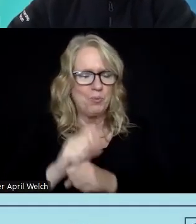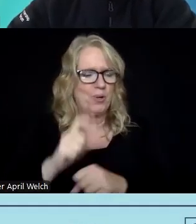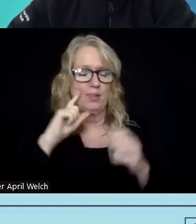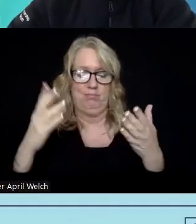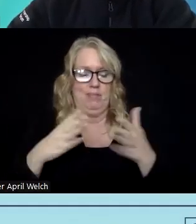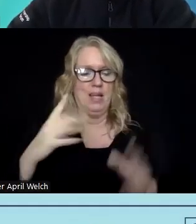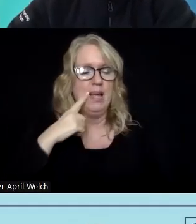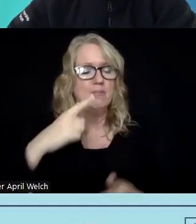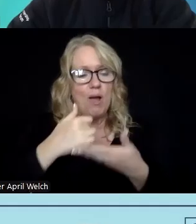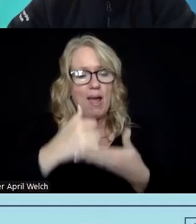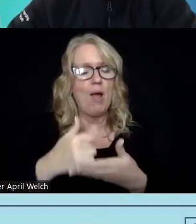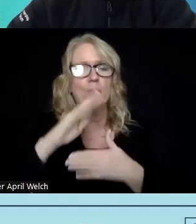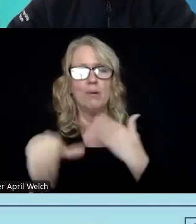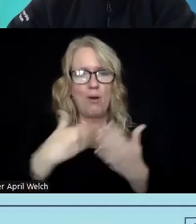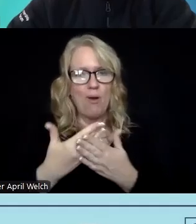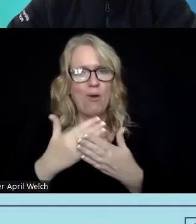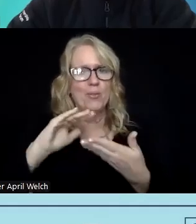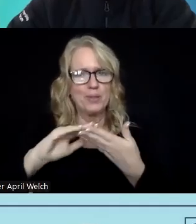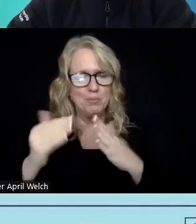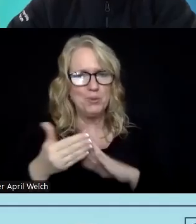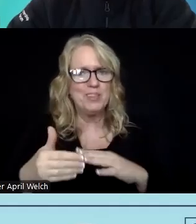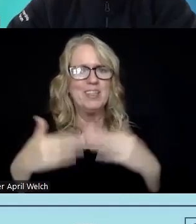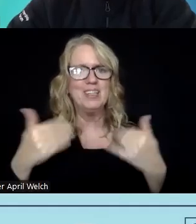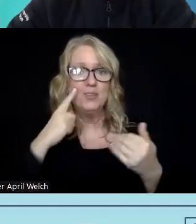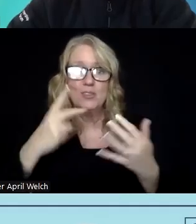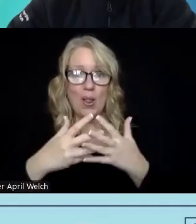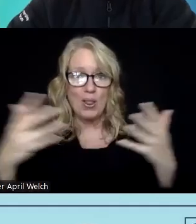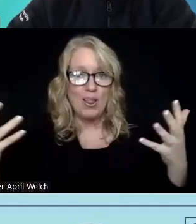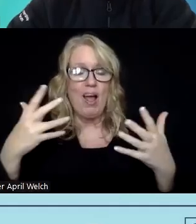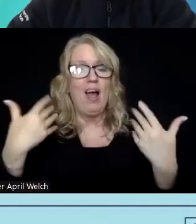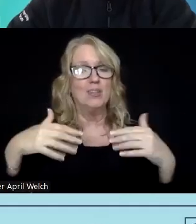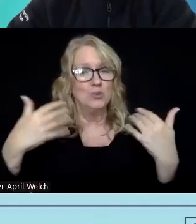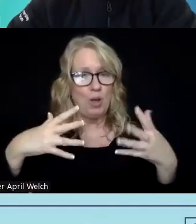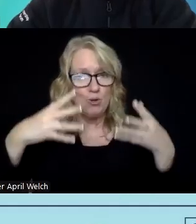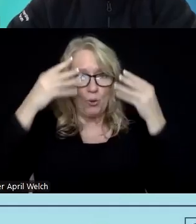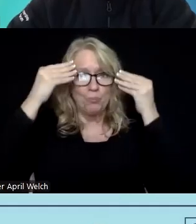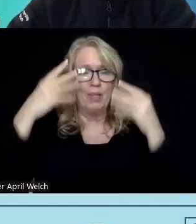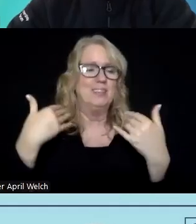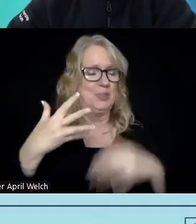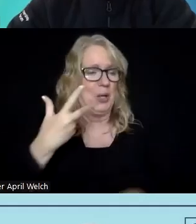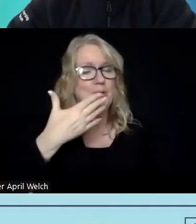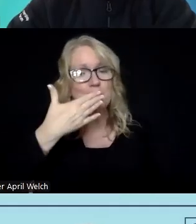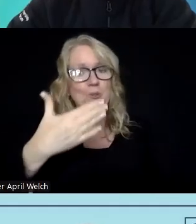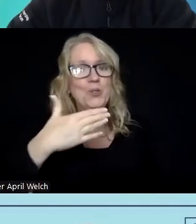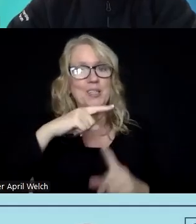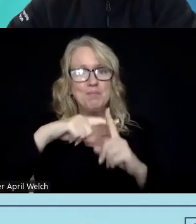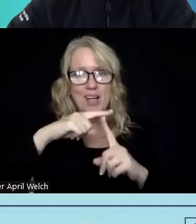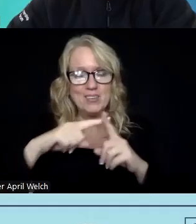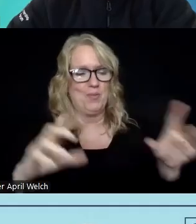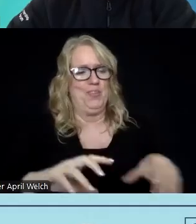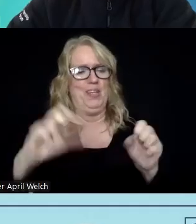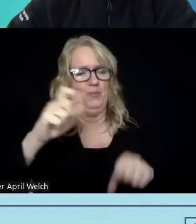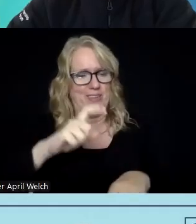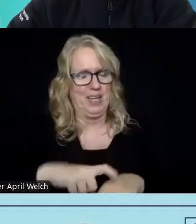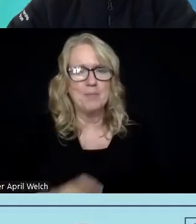realms and helping all communities. It's a lot to absorb, but as we say, it's all positive. So it's good things to take time out to